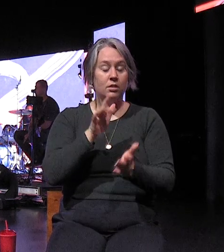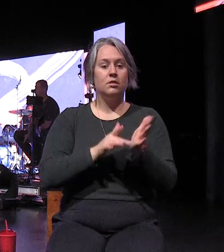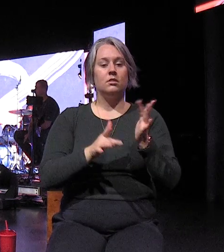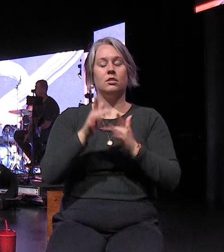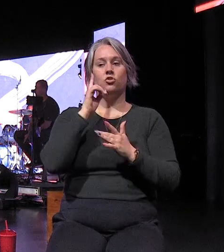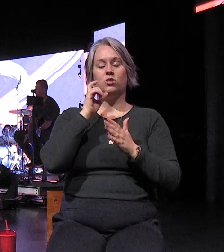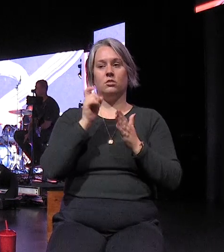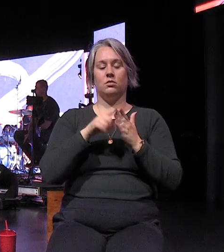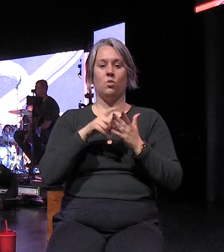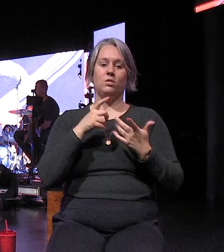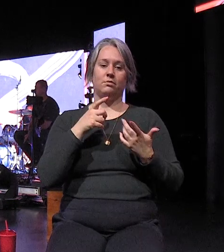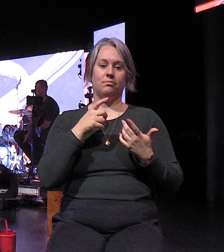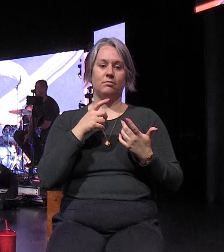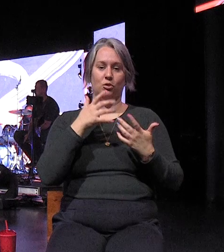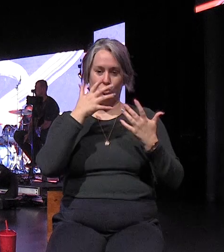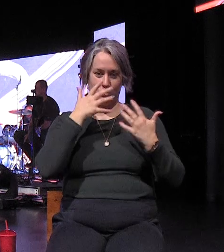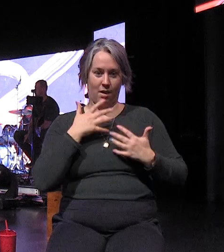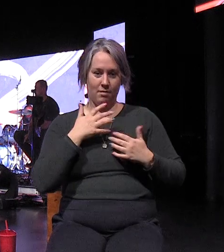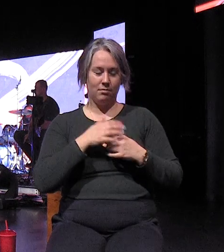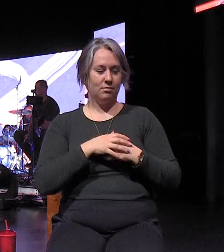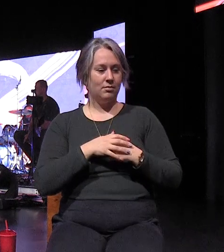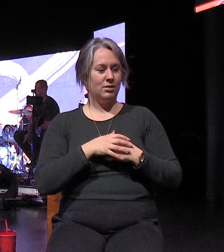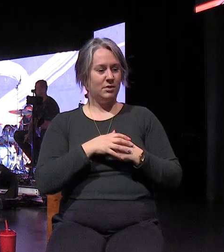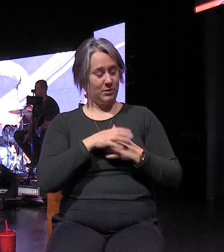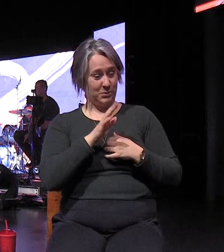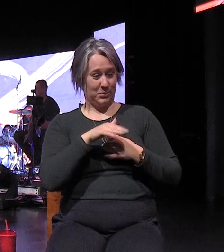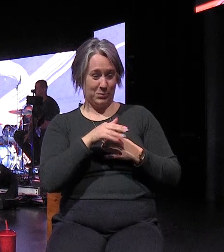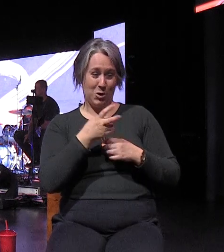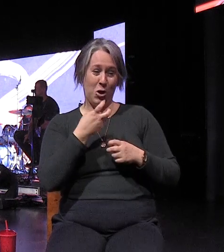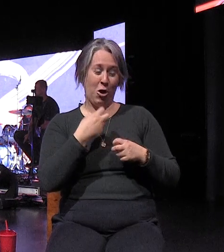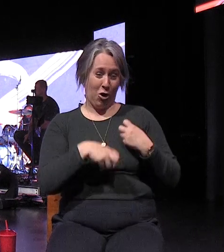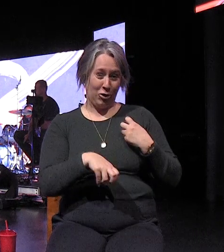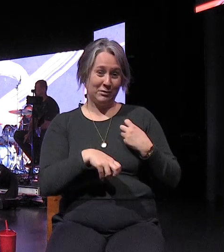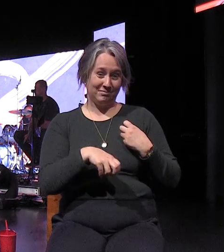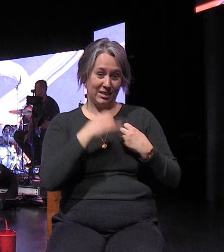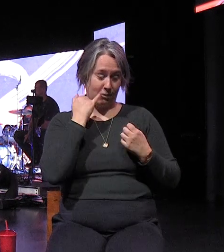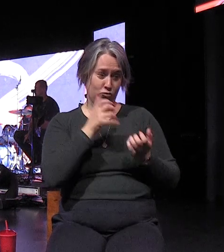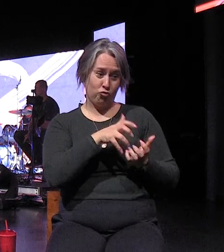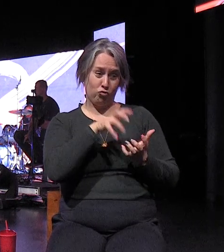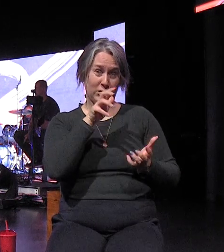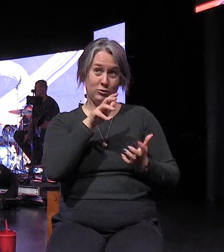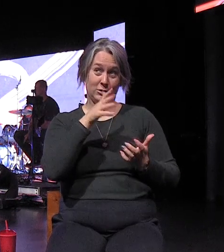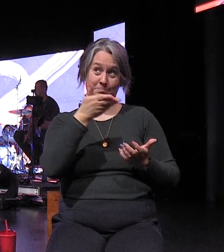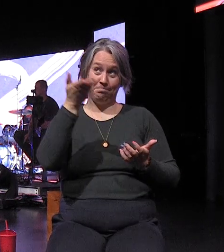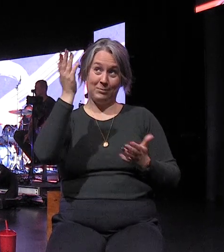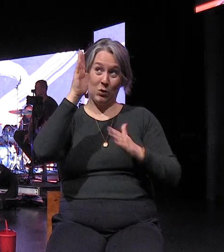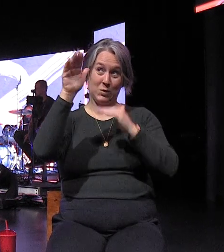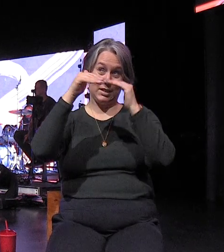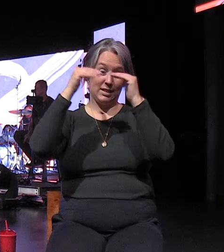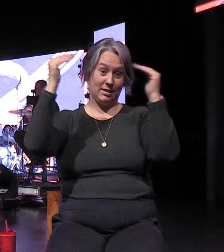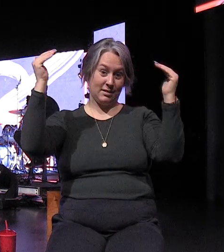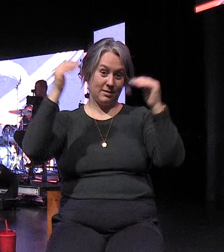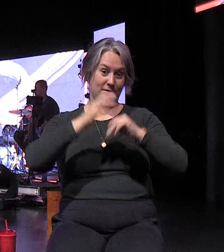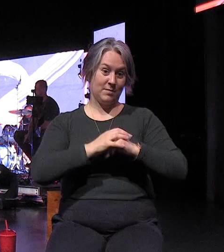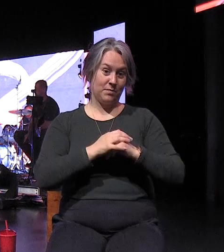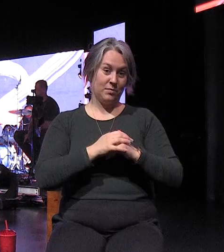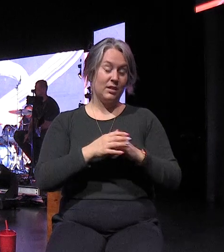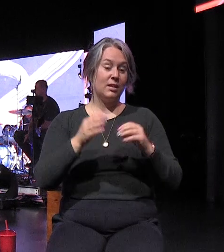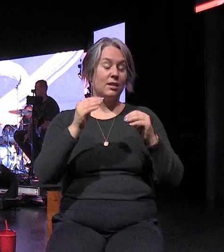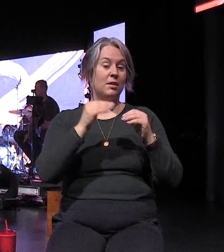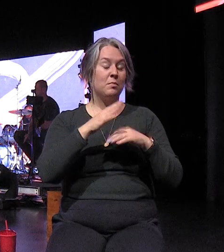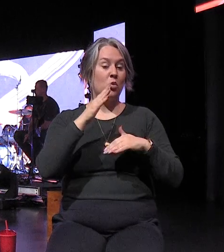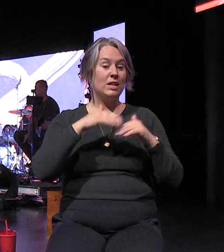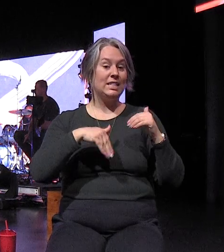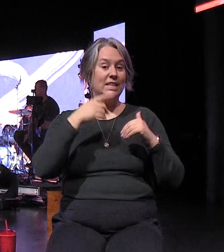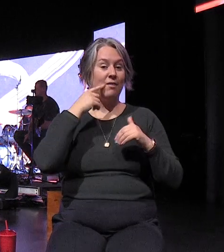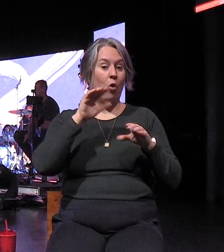he became very sorrowful, he said, how hard it is for those who have riches to enter into the kingdom of God. It's easier for a camel to go